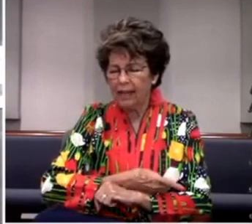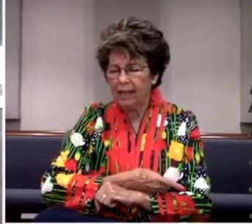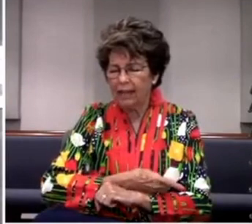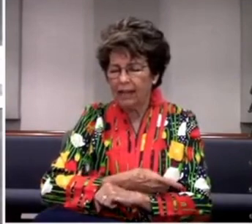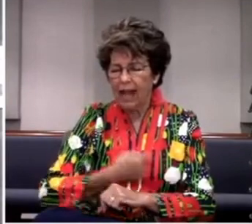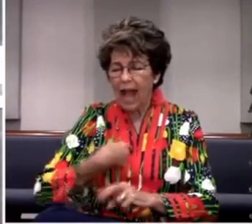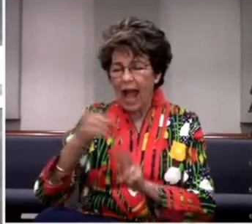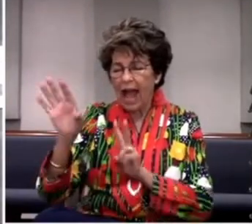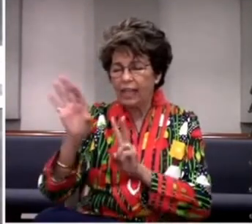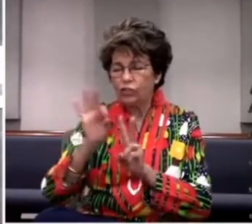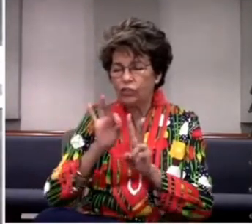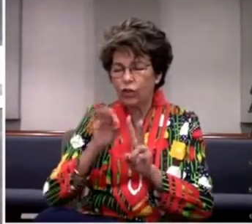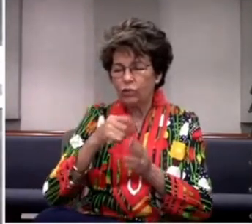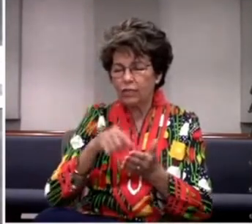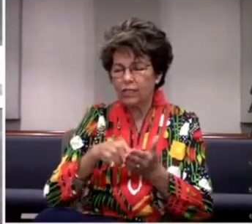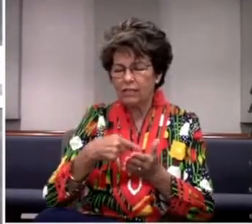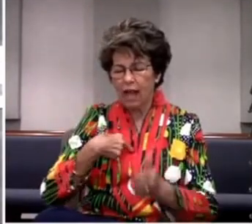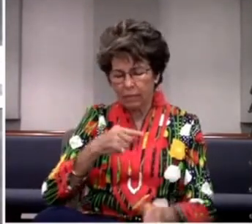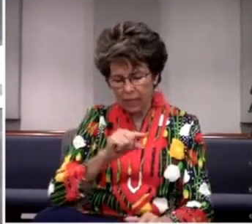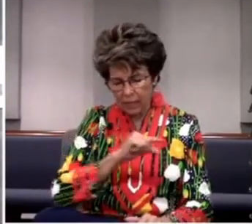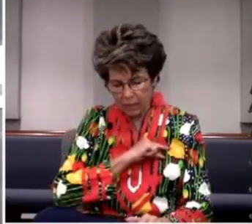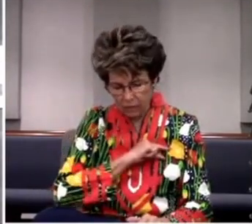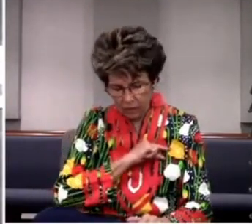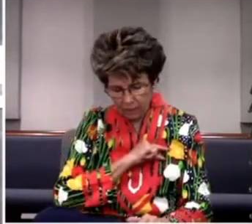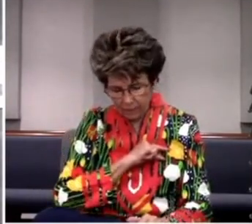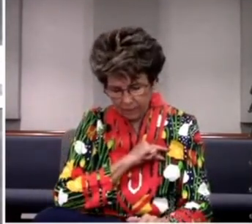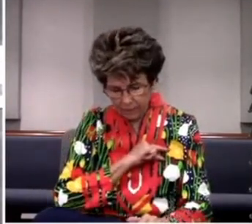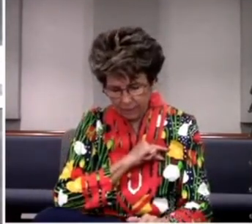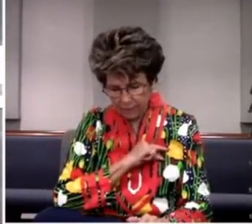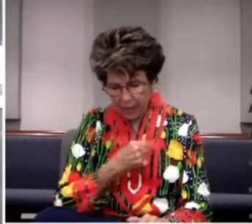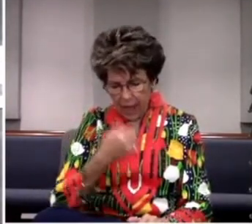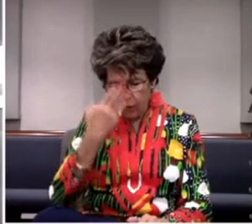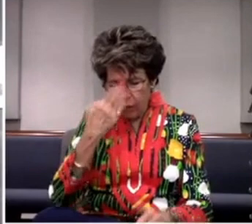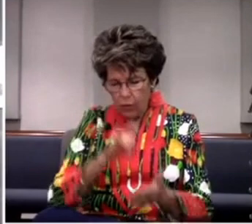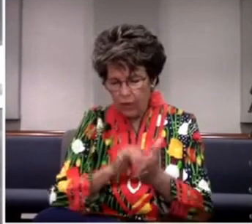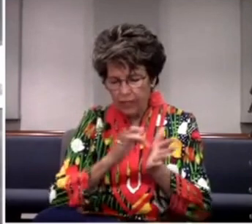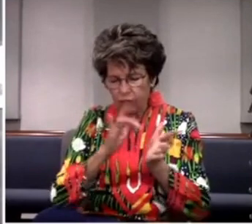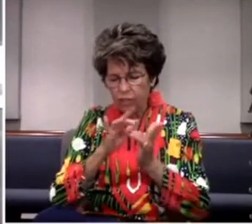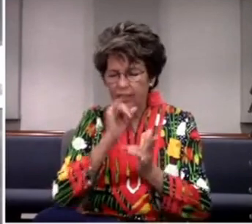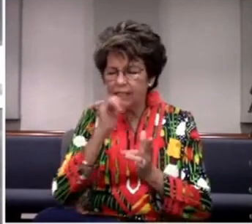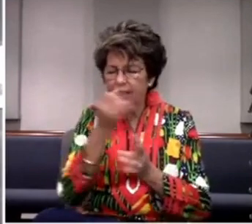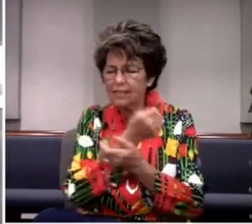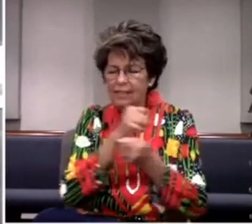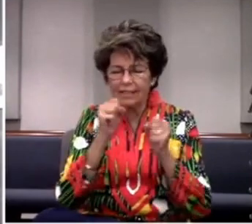I chose this. I'm guilty. I know that Jesus is the Savior.